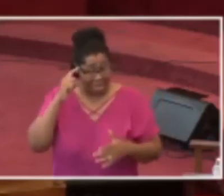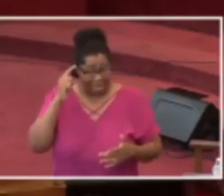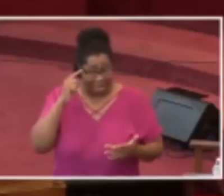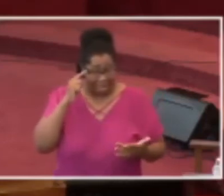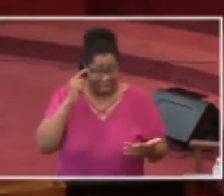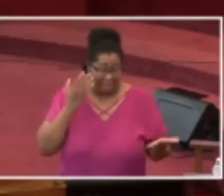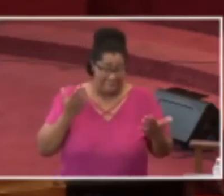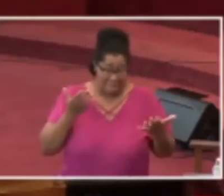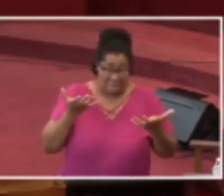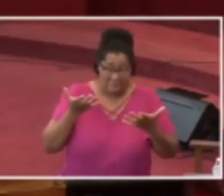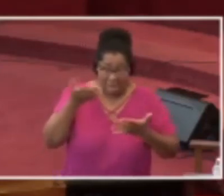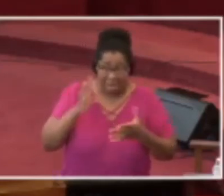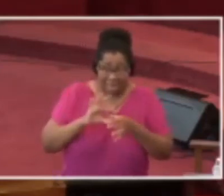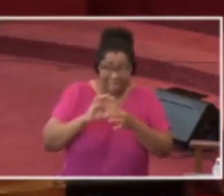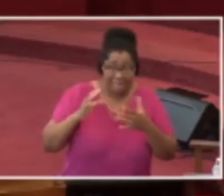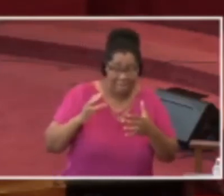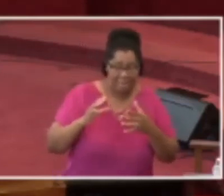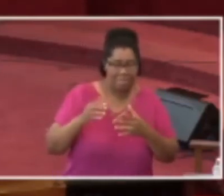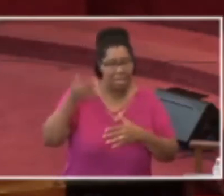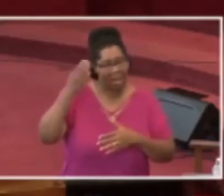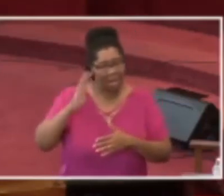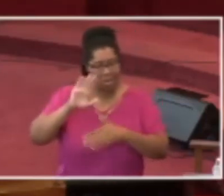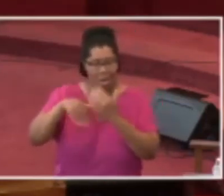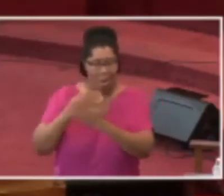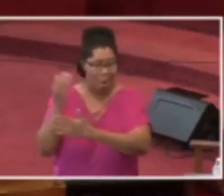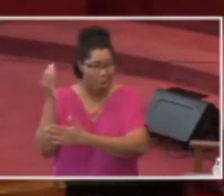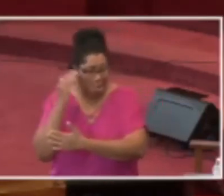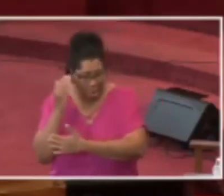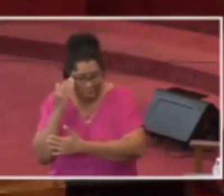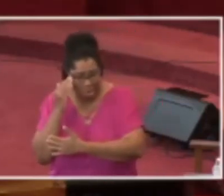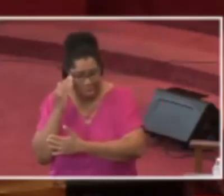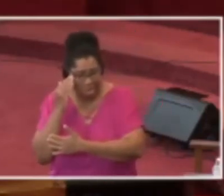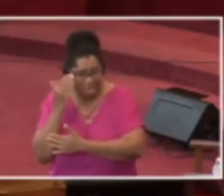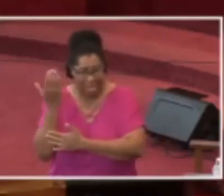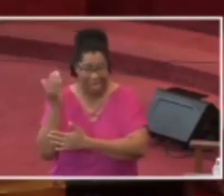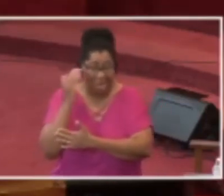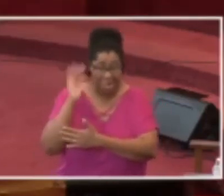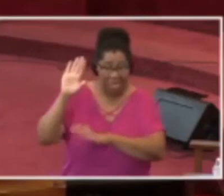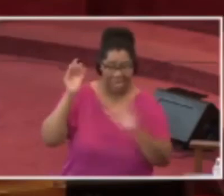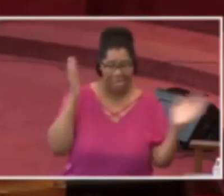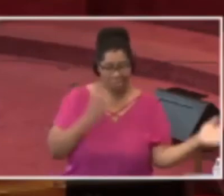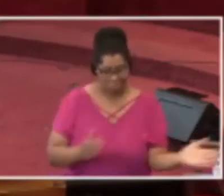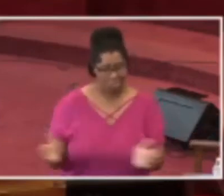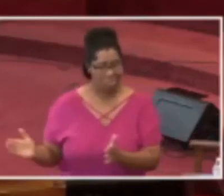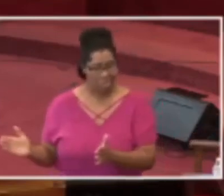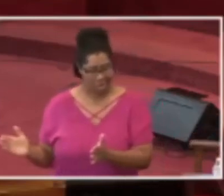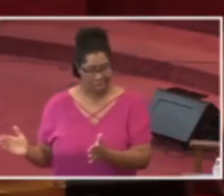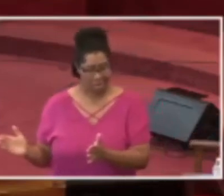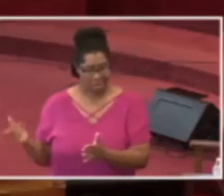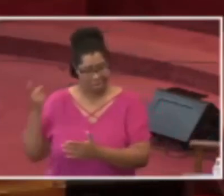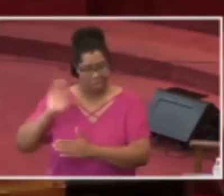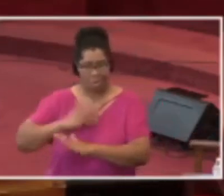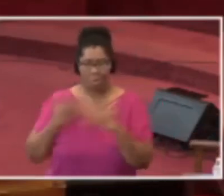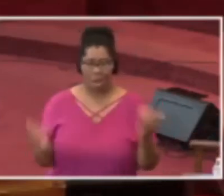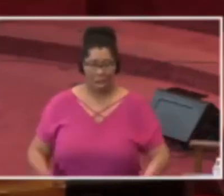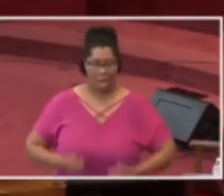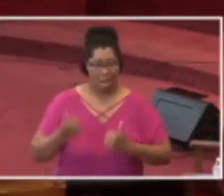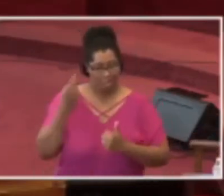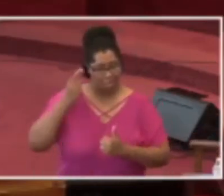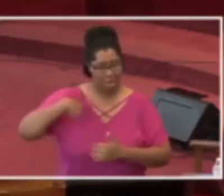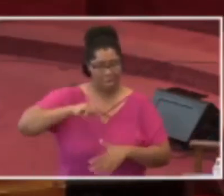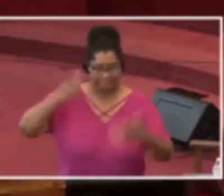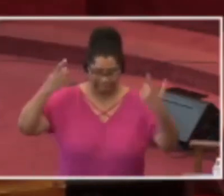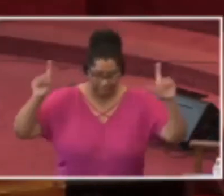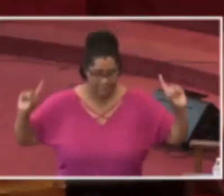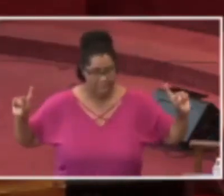him to let go in his omniscience and his all-knowing, he knows the plans he has for us, plans to prosper